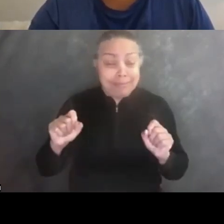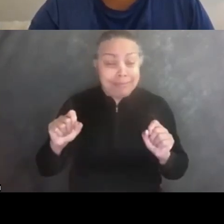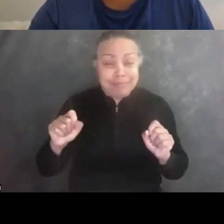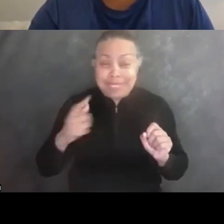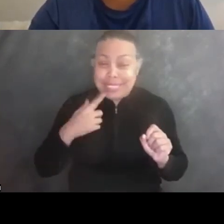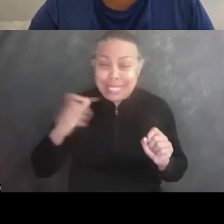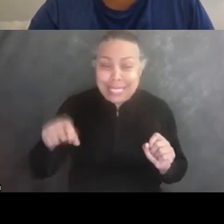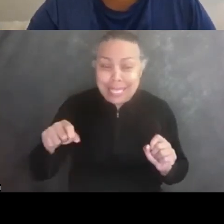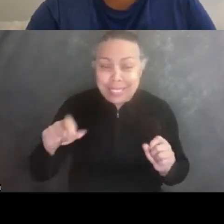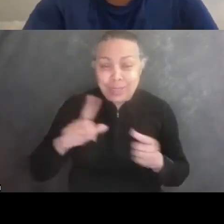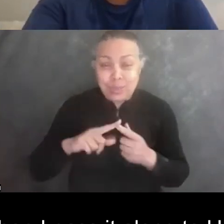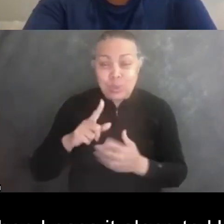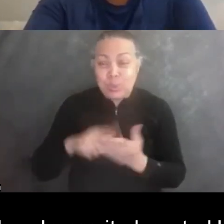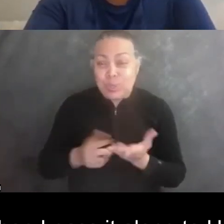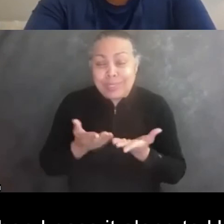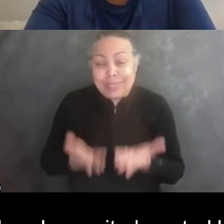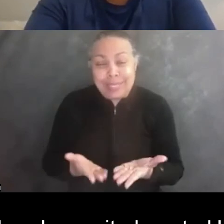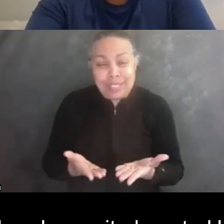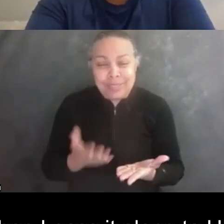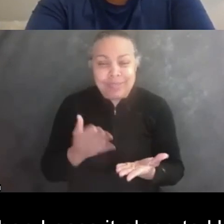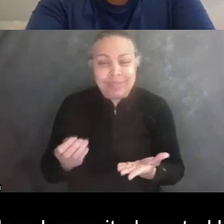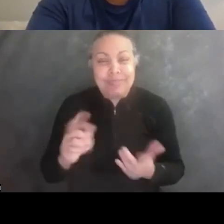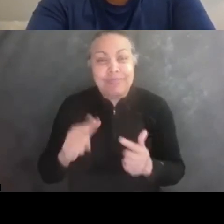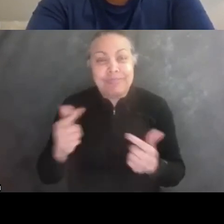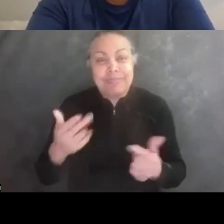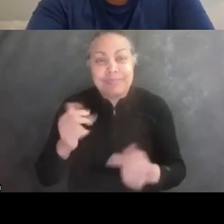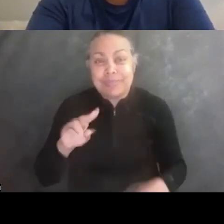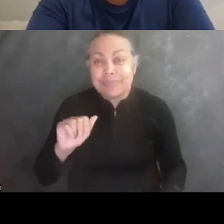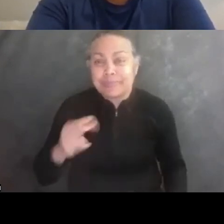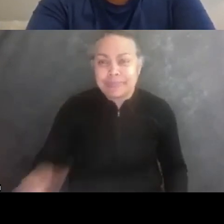And then I pass it along to Hannah.